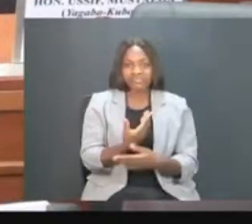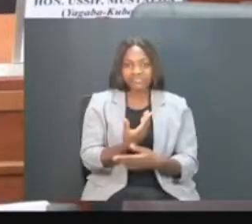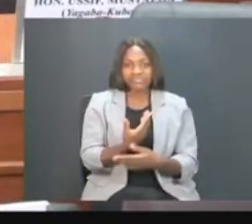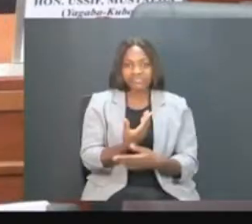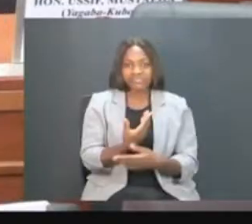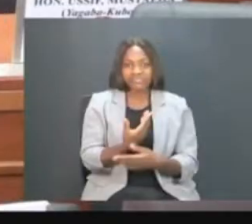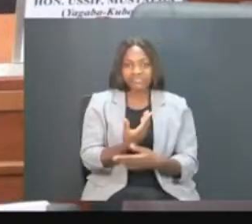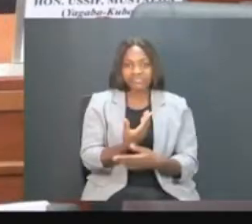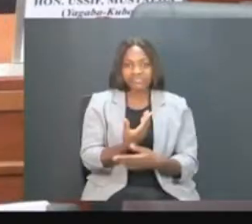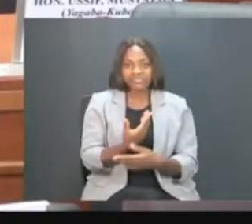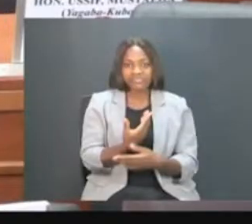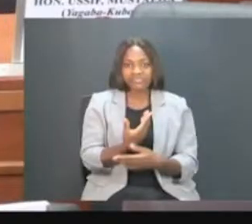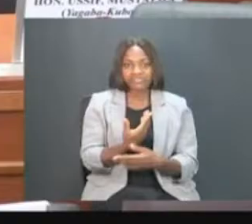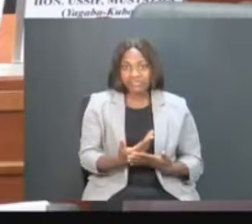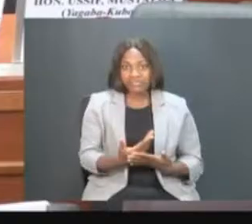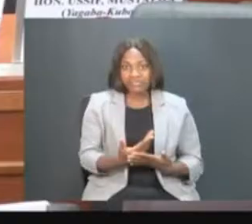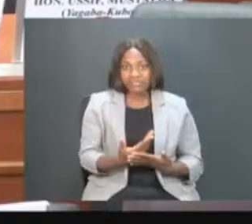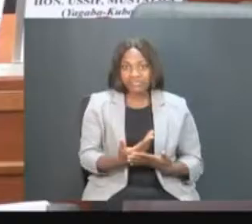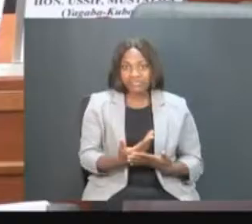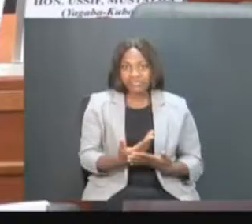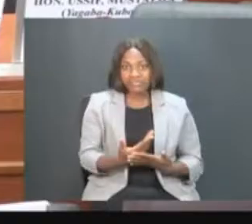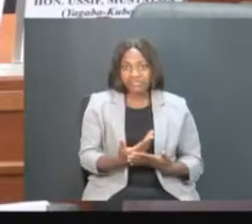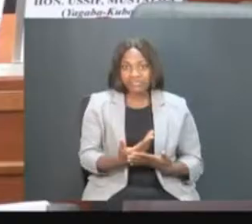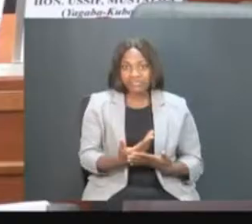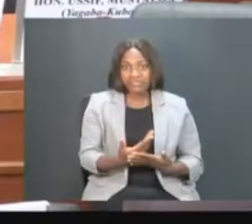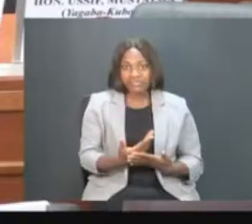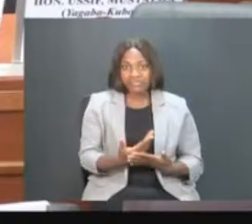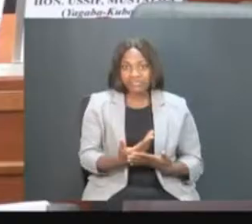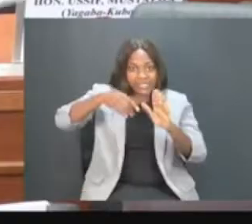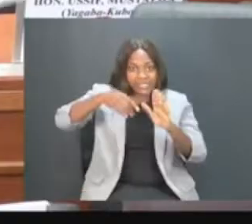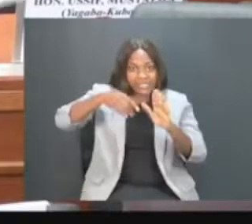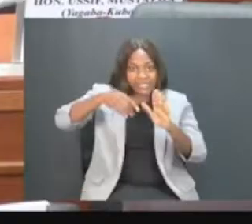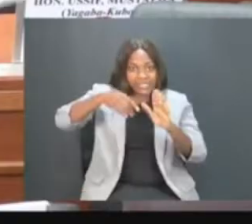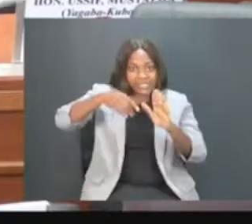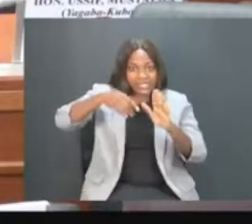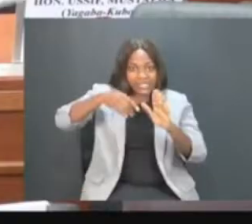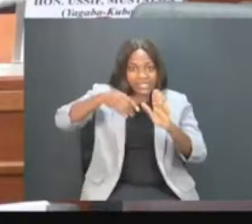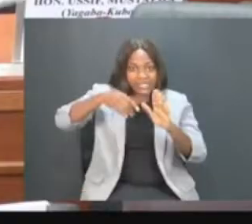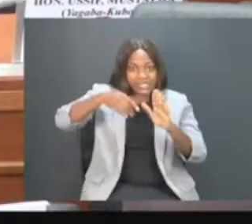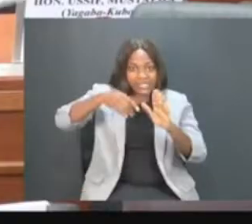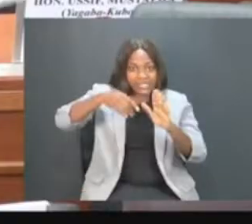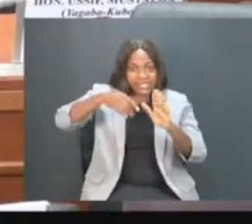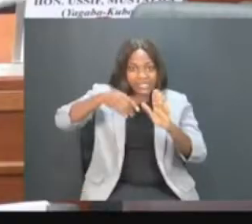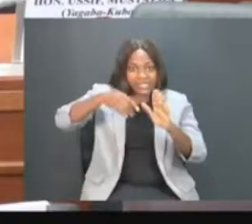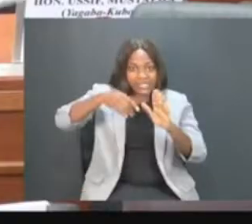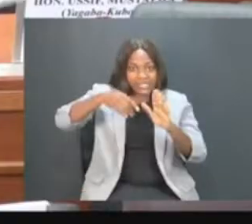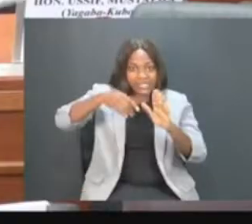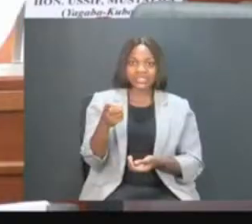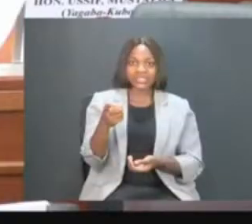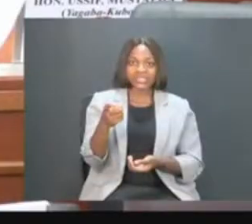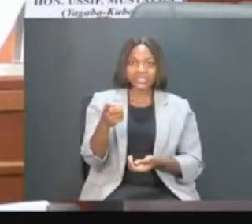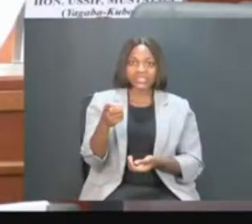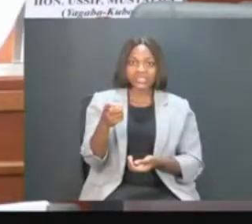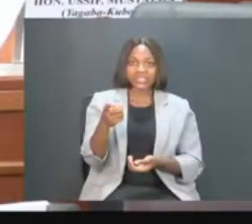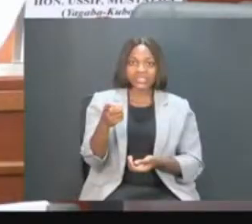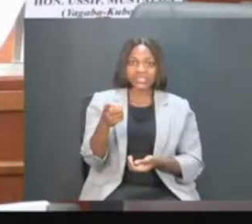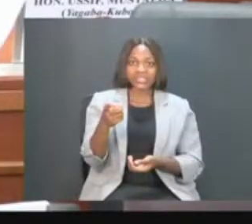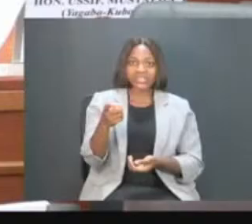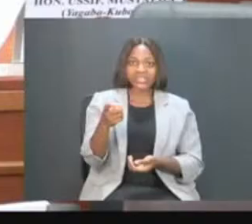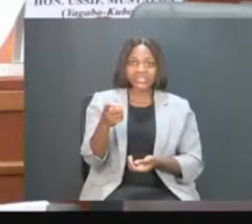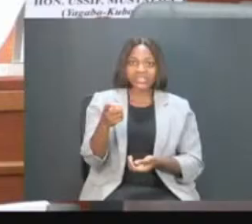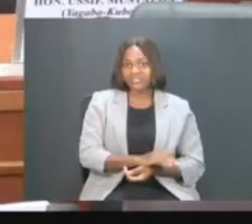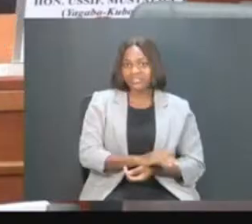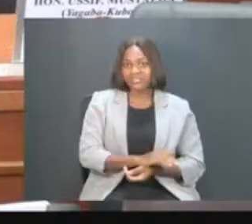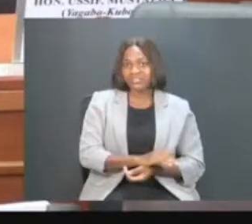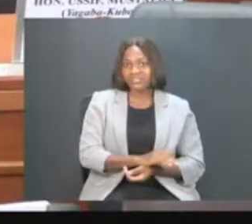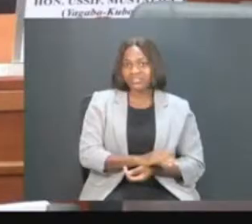an internal auditor, hundreds of staff, board. They're going to ask for a budget and spend. But with the greatest